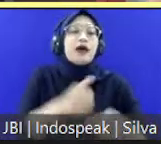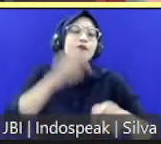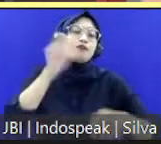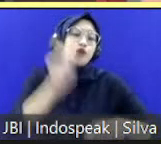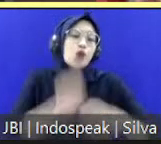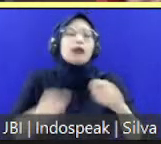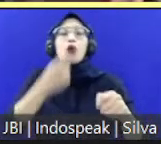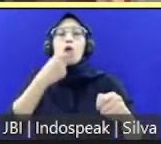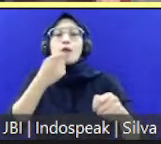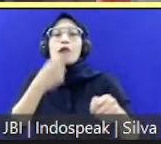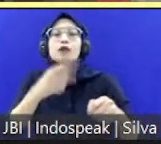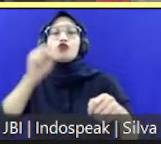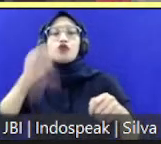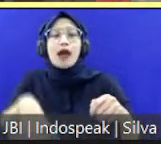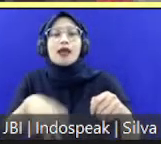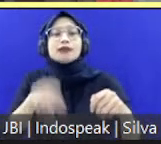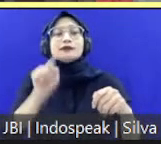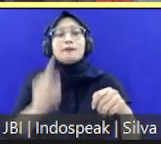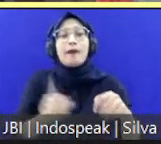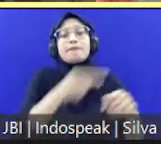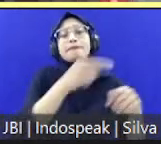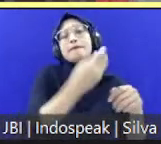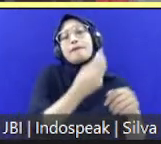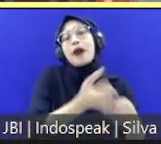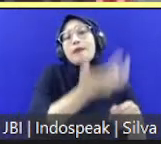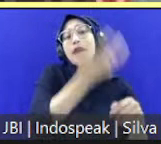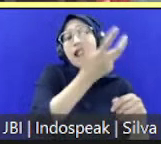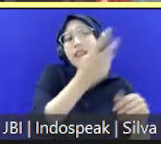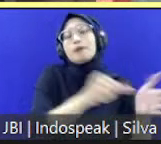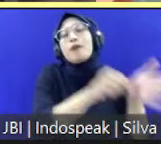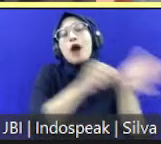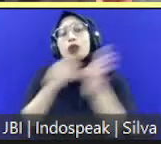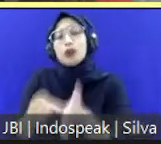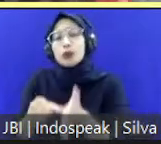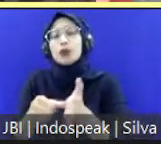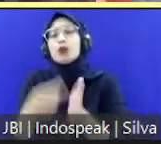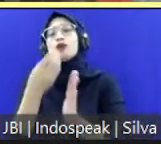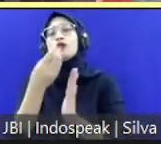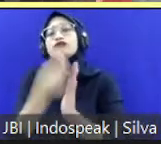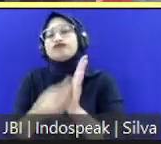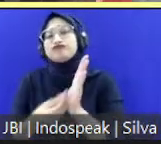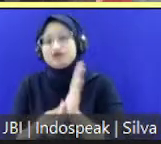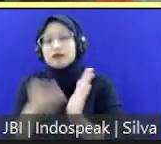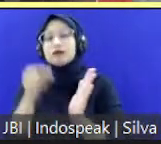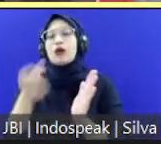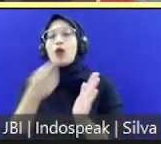public system. So my policy